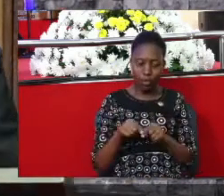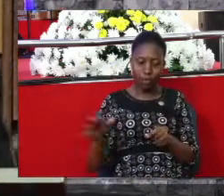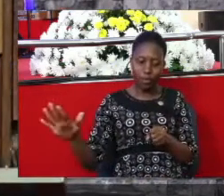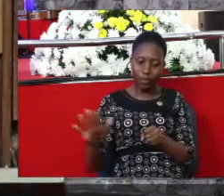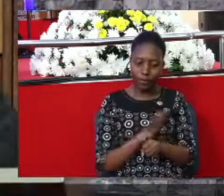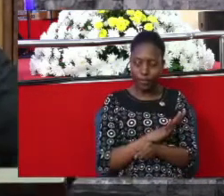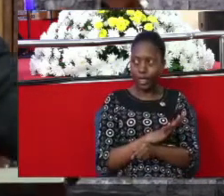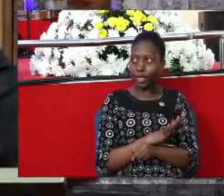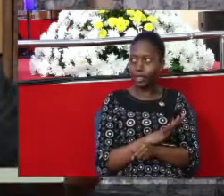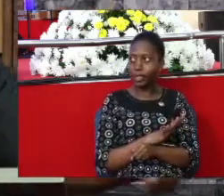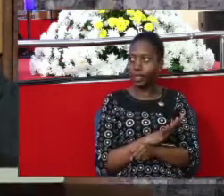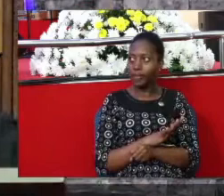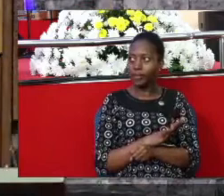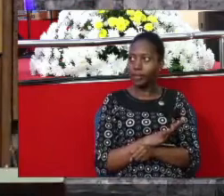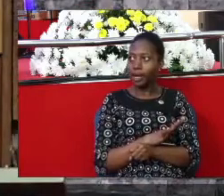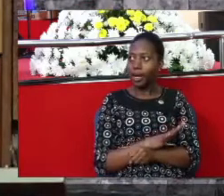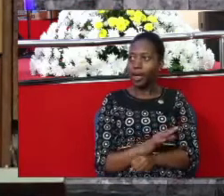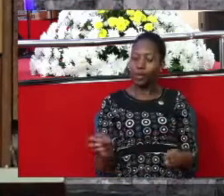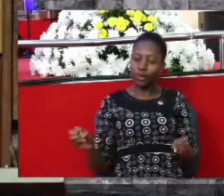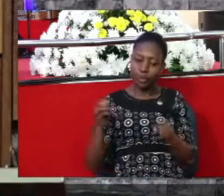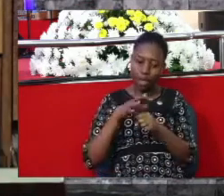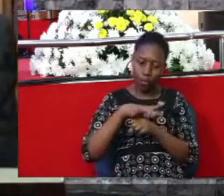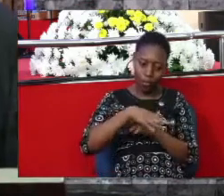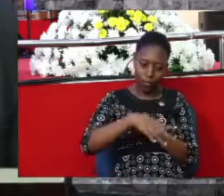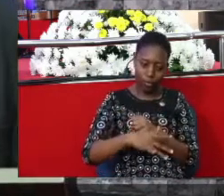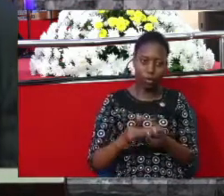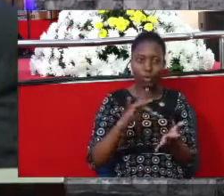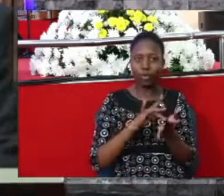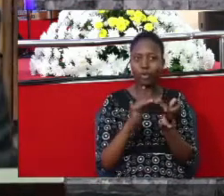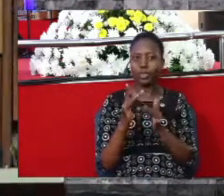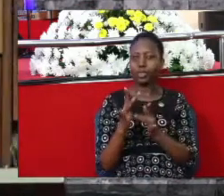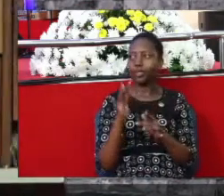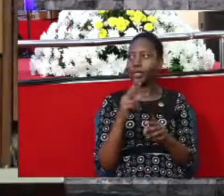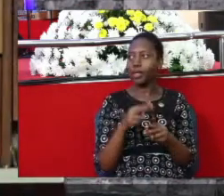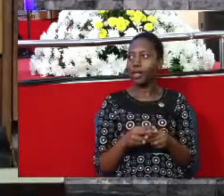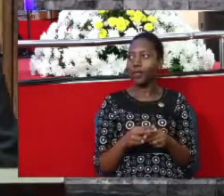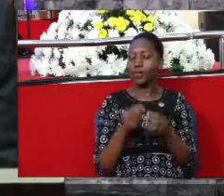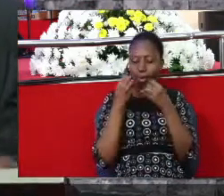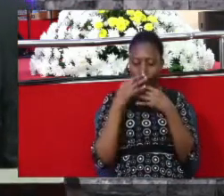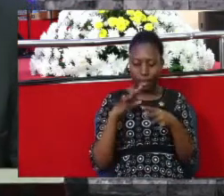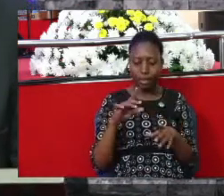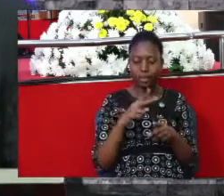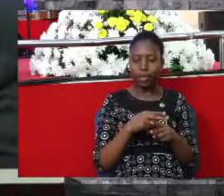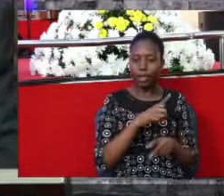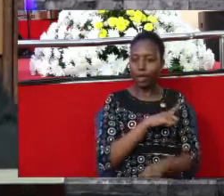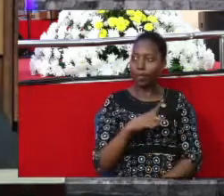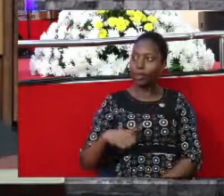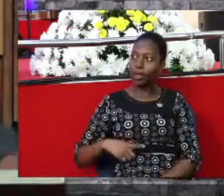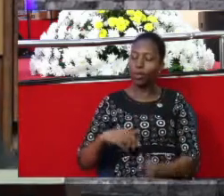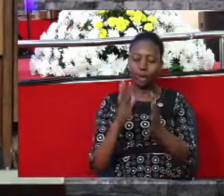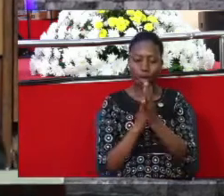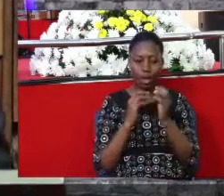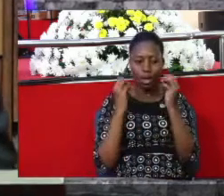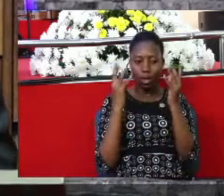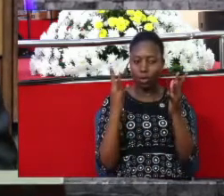vats will overflow in Jesus' name. Blessed be the name of the Lord.